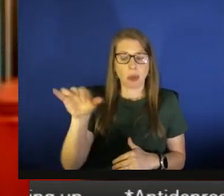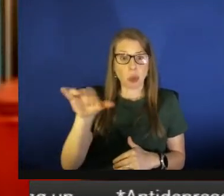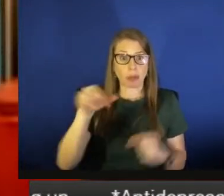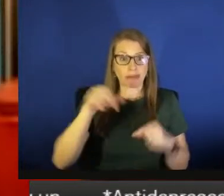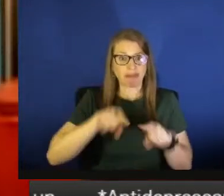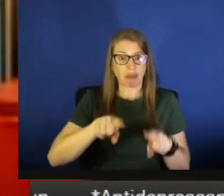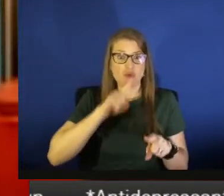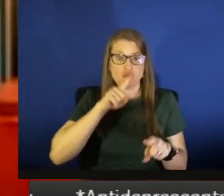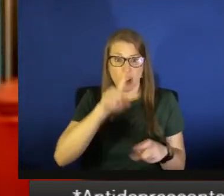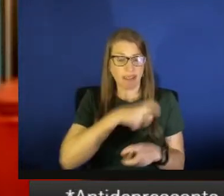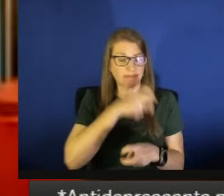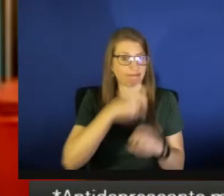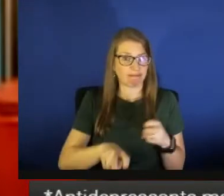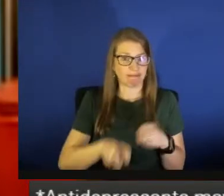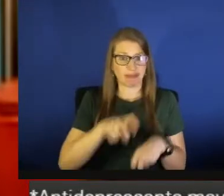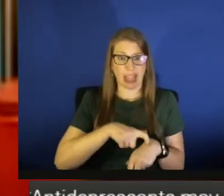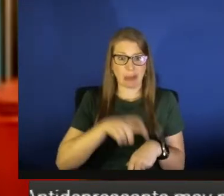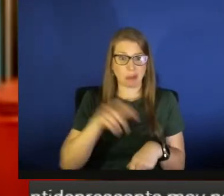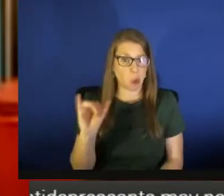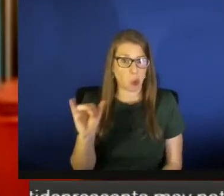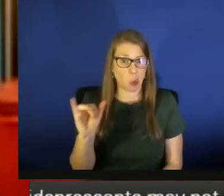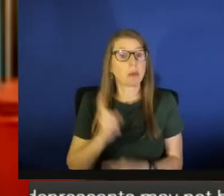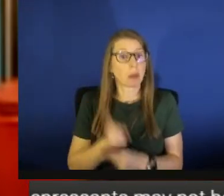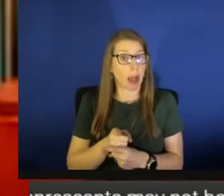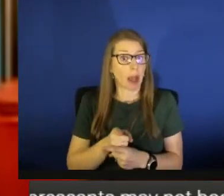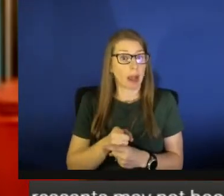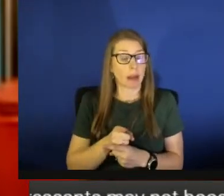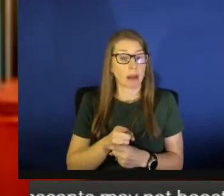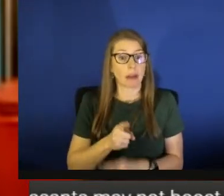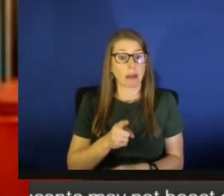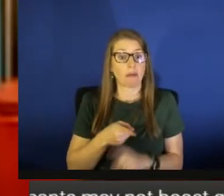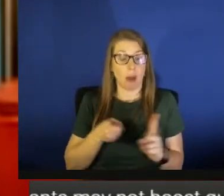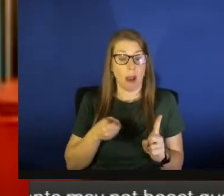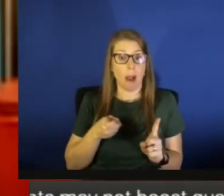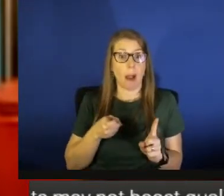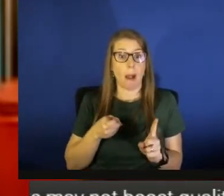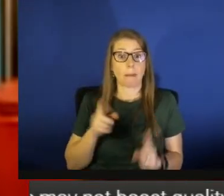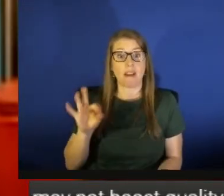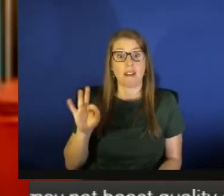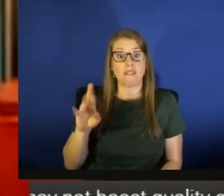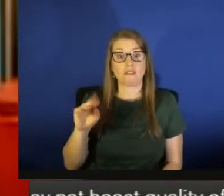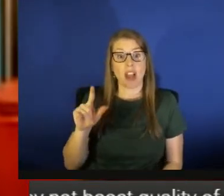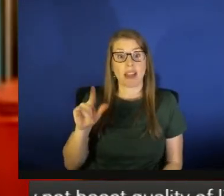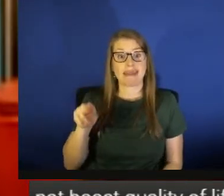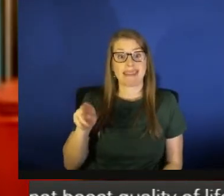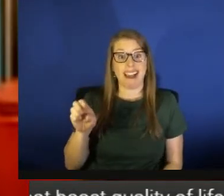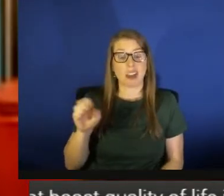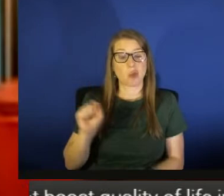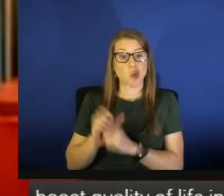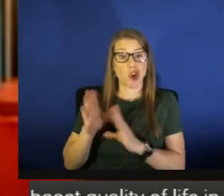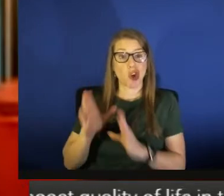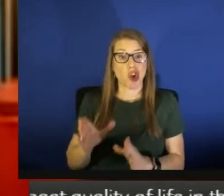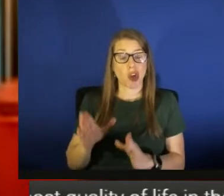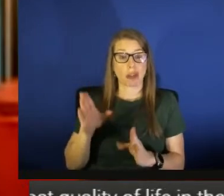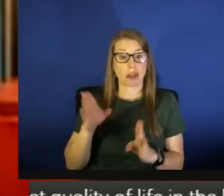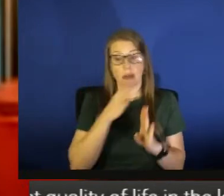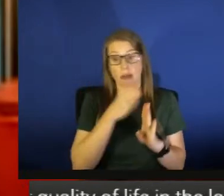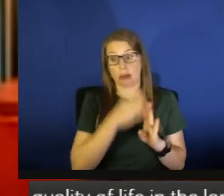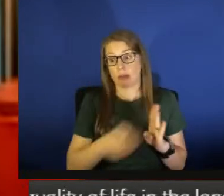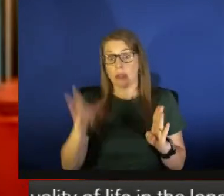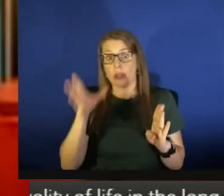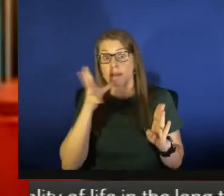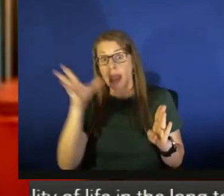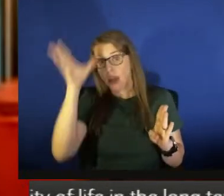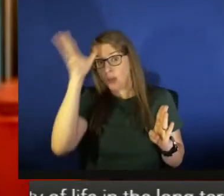really difficult period as well, right? Be that from frontline workers to just parents trying